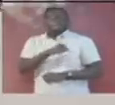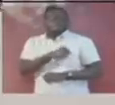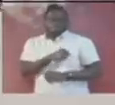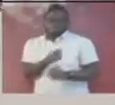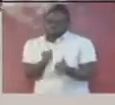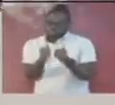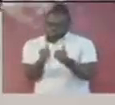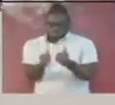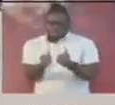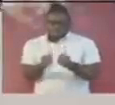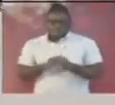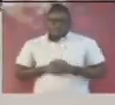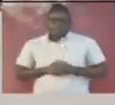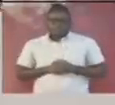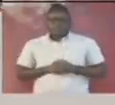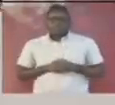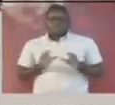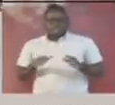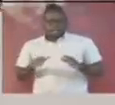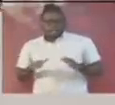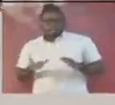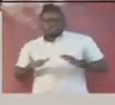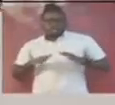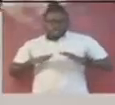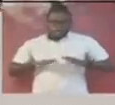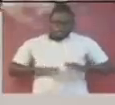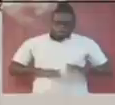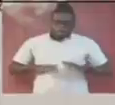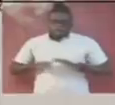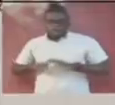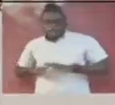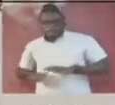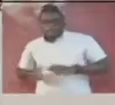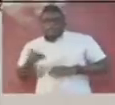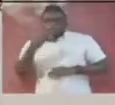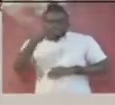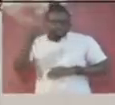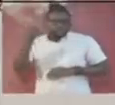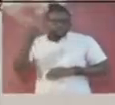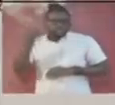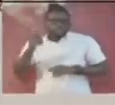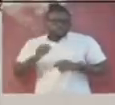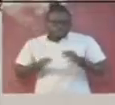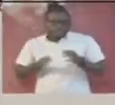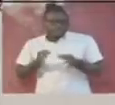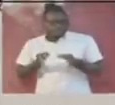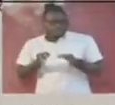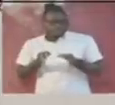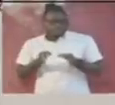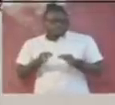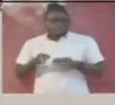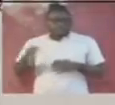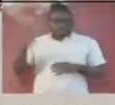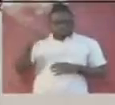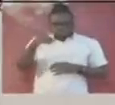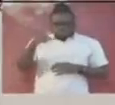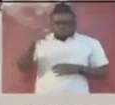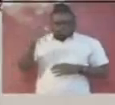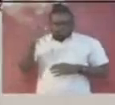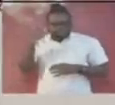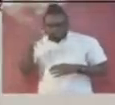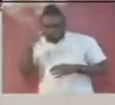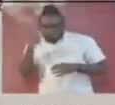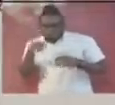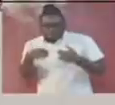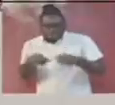cope better. And if having done all of that, you're still having difficulty, remember to talk to someone. That's the most